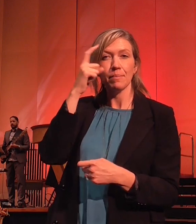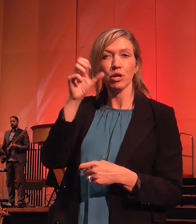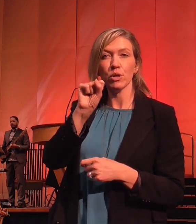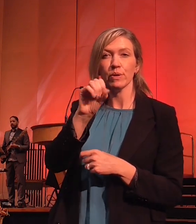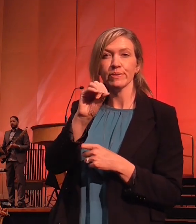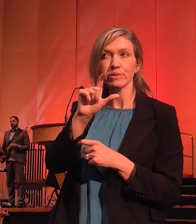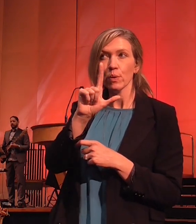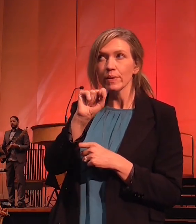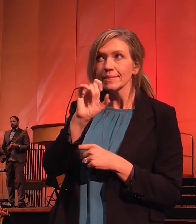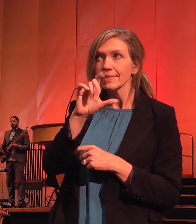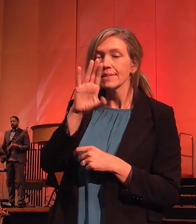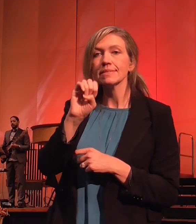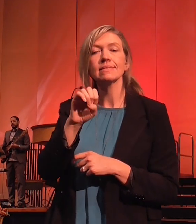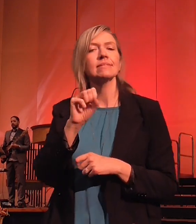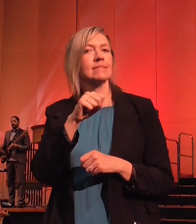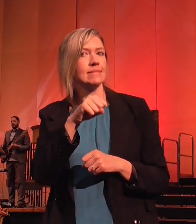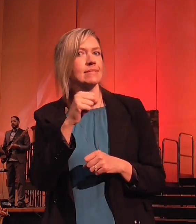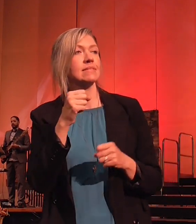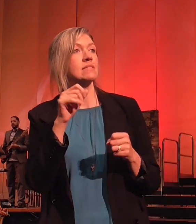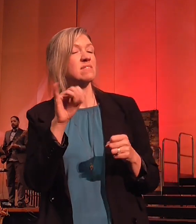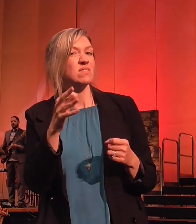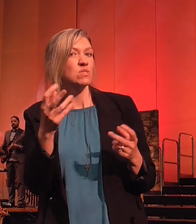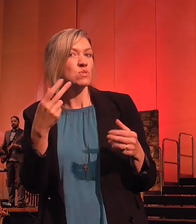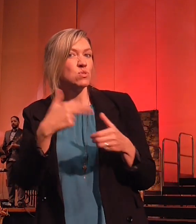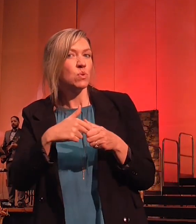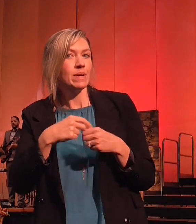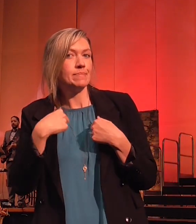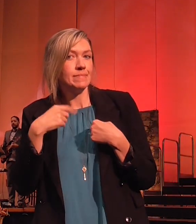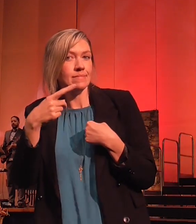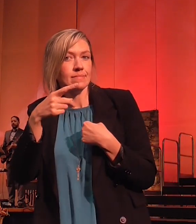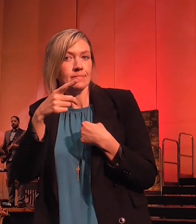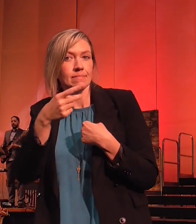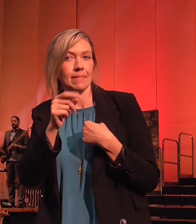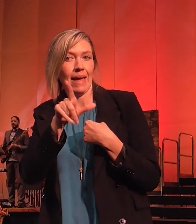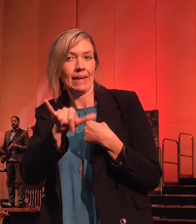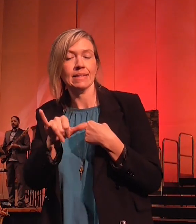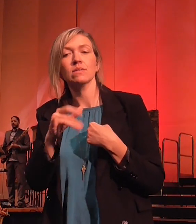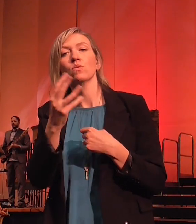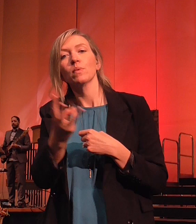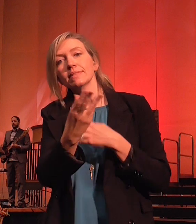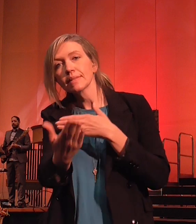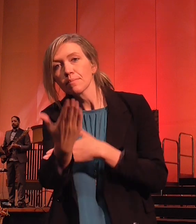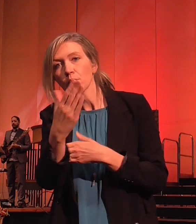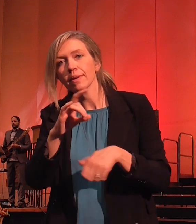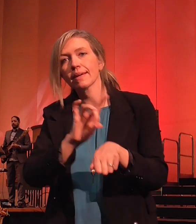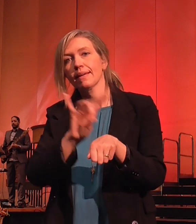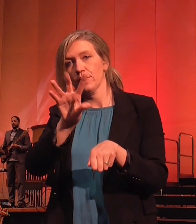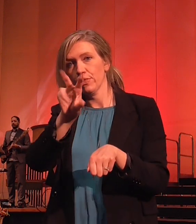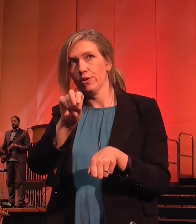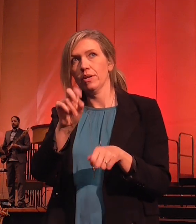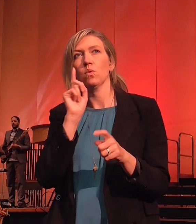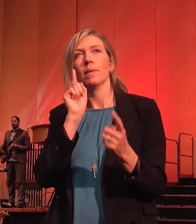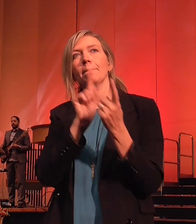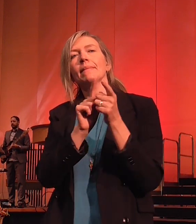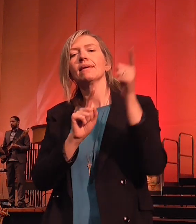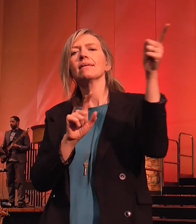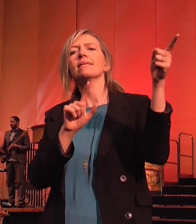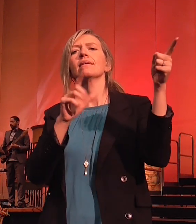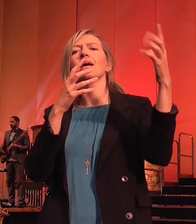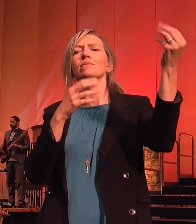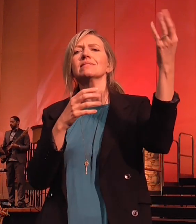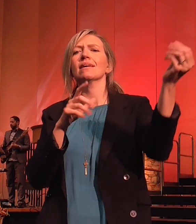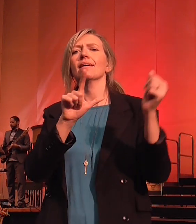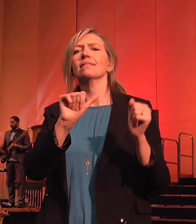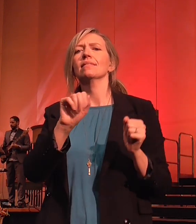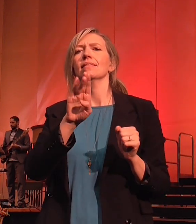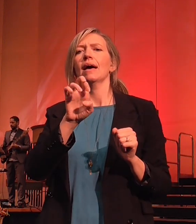so I hope if you'd like to join Dr. Patty and I this Wednesday morning, 8:30, we're going to be meeting on the Labyrinth